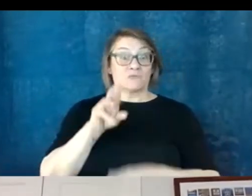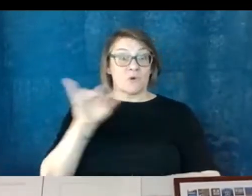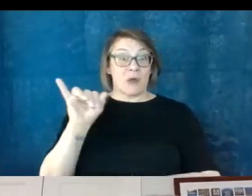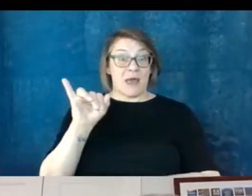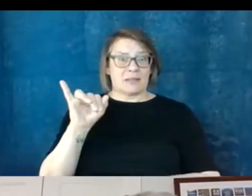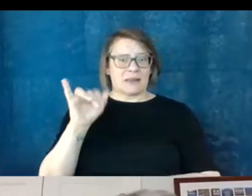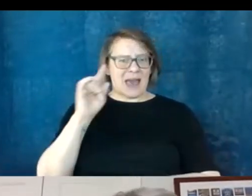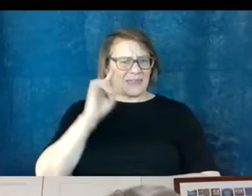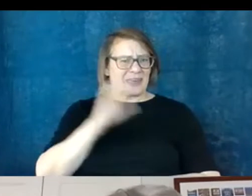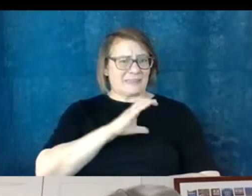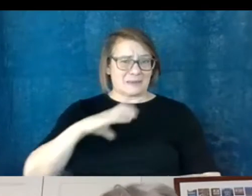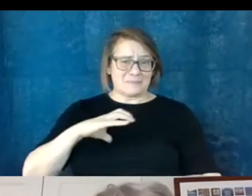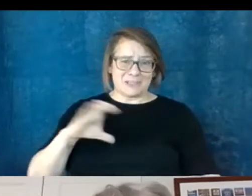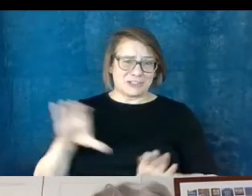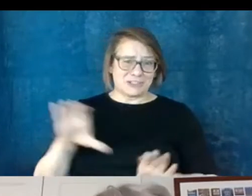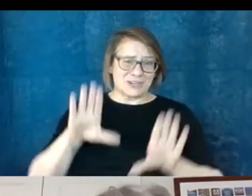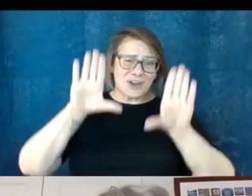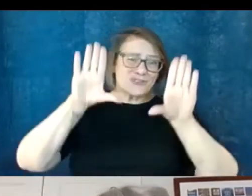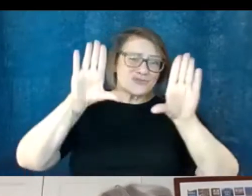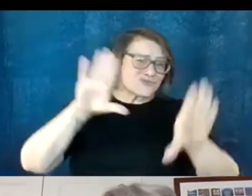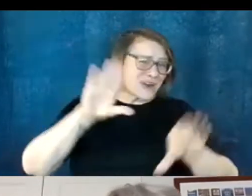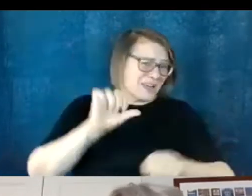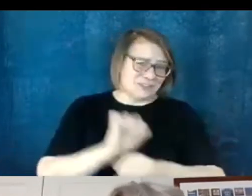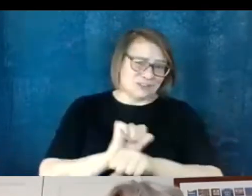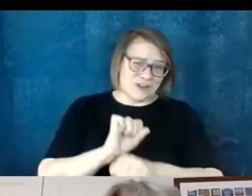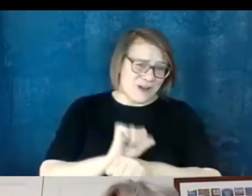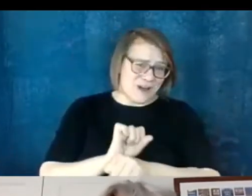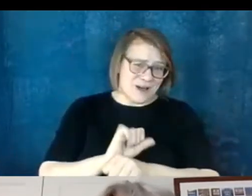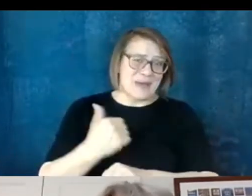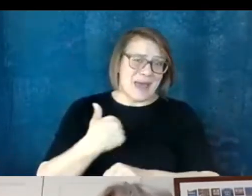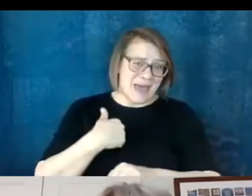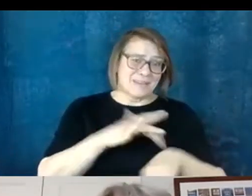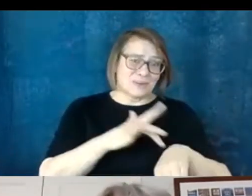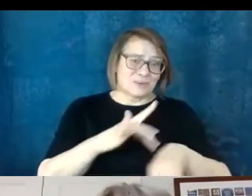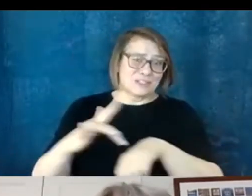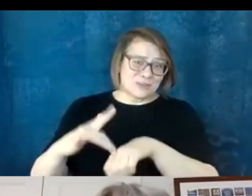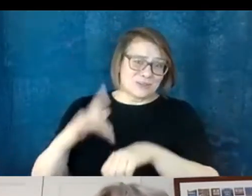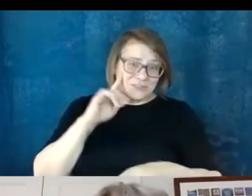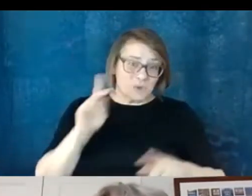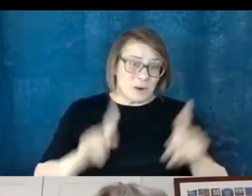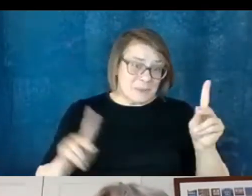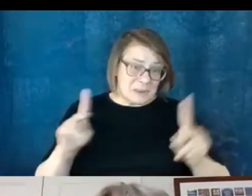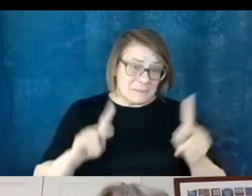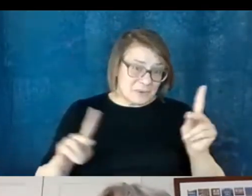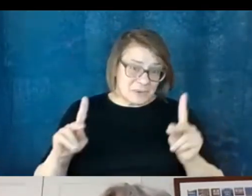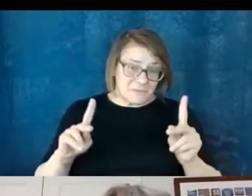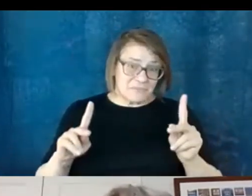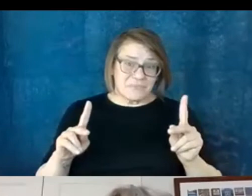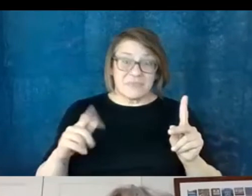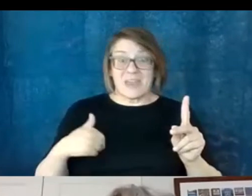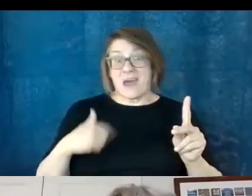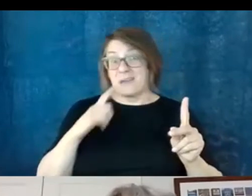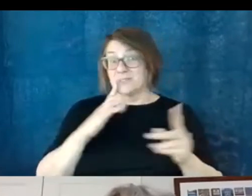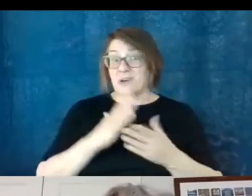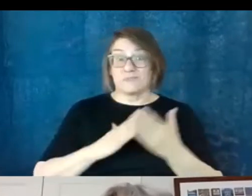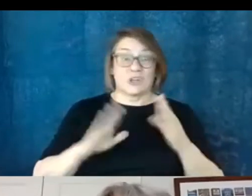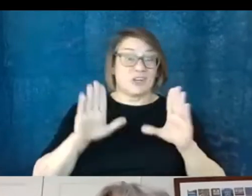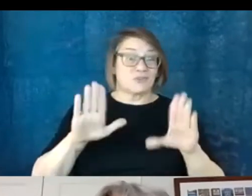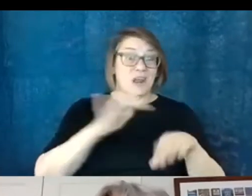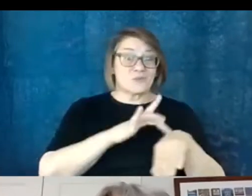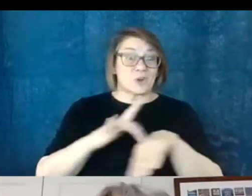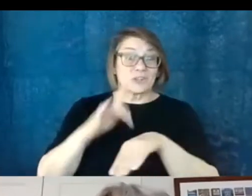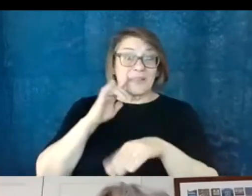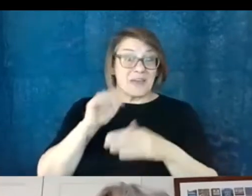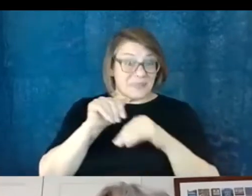think the commission actually does a very good job having resources for people. They've got some really great resources that they even send